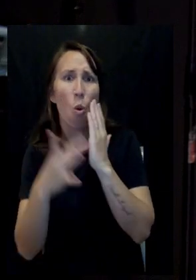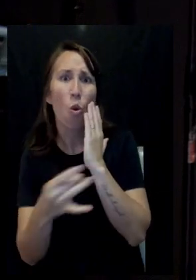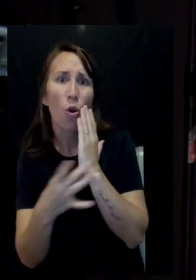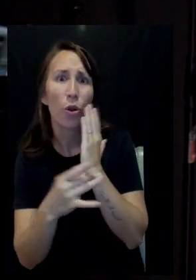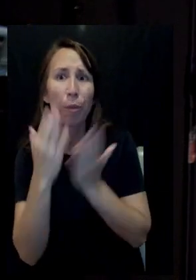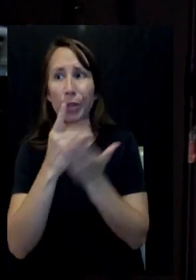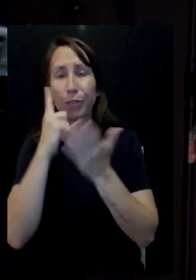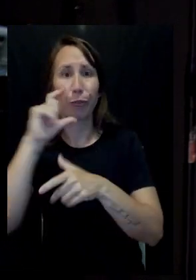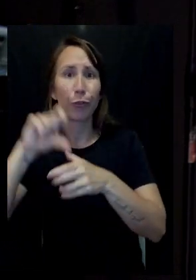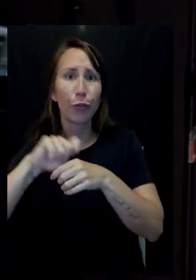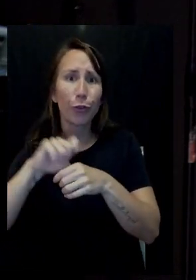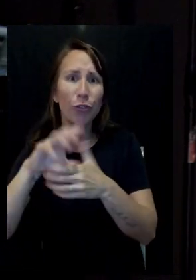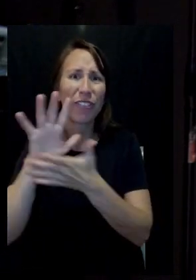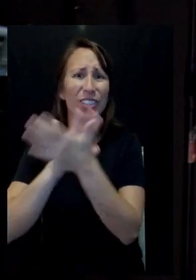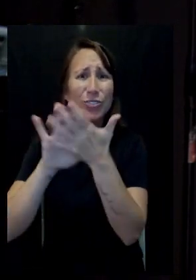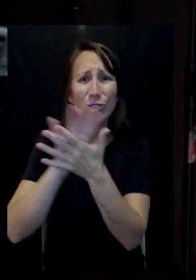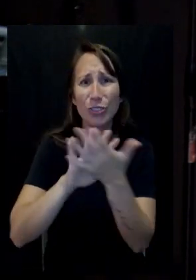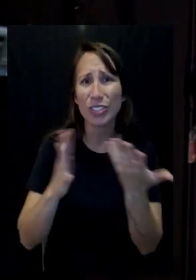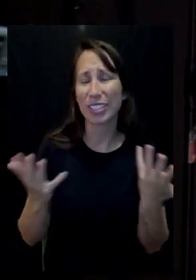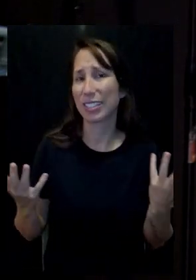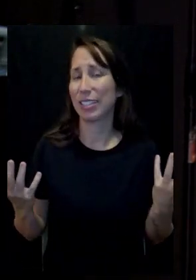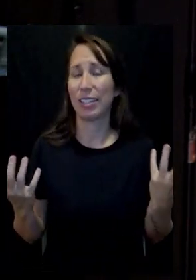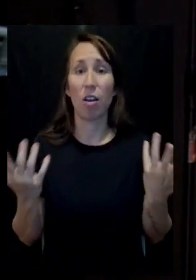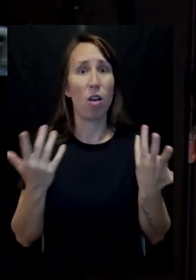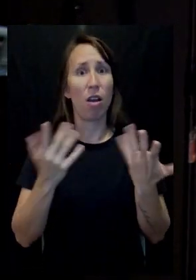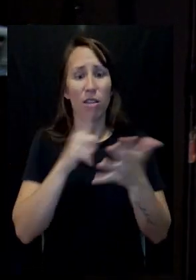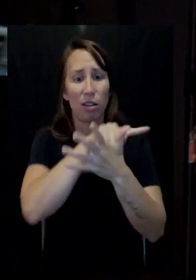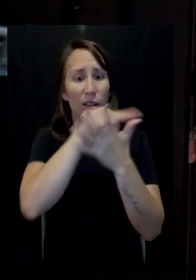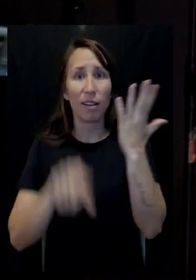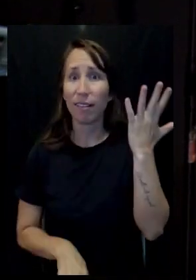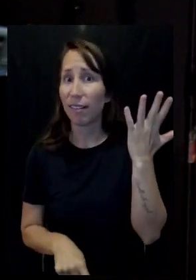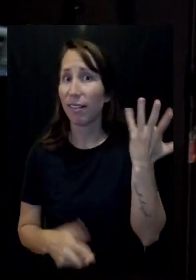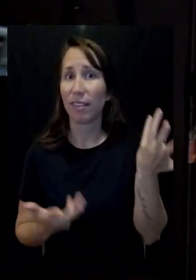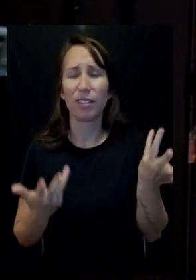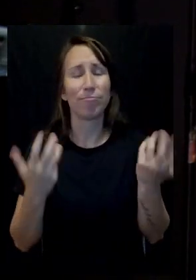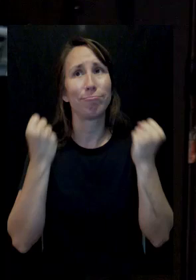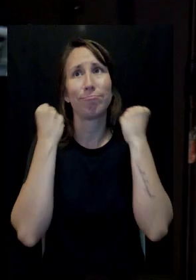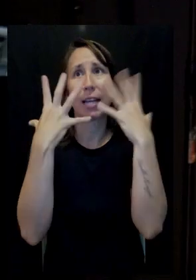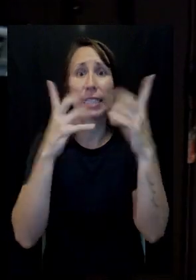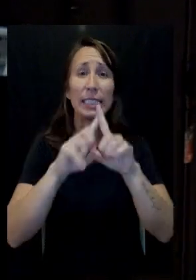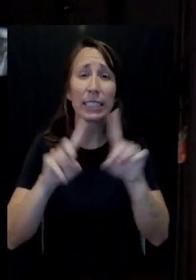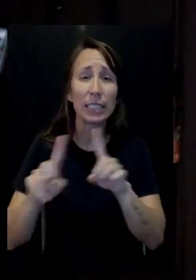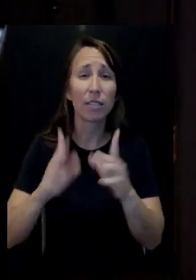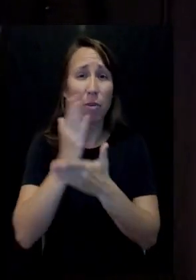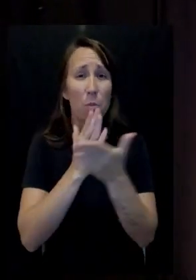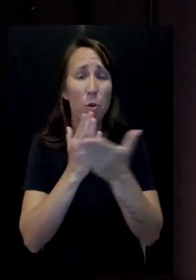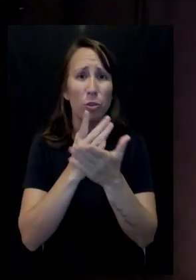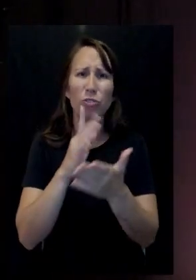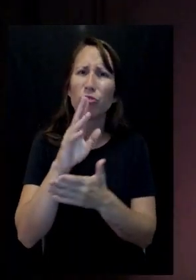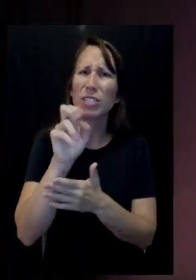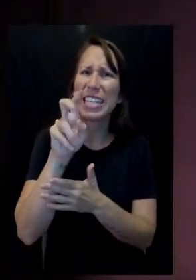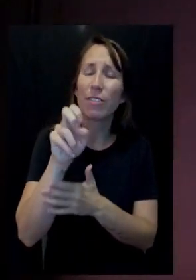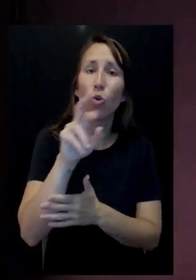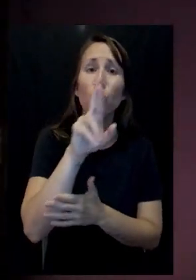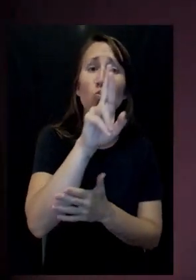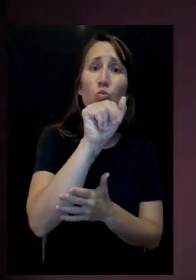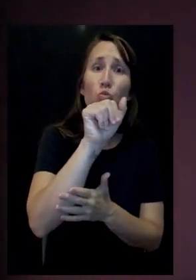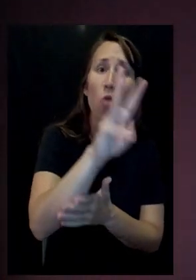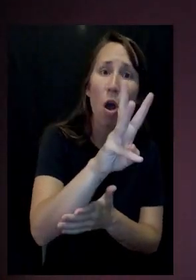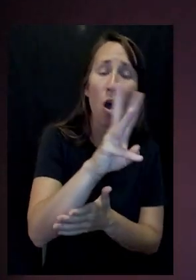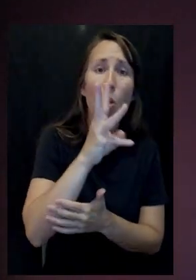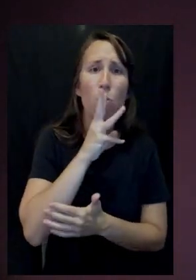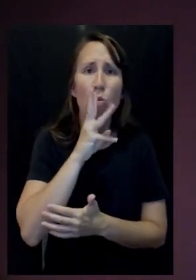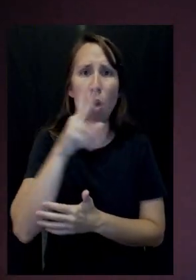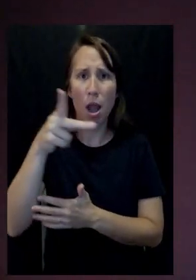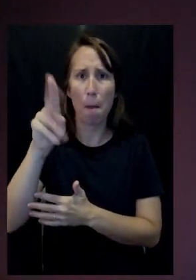oil. There's parts for fuel. There's filters. There's all kinds of things. There's so many different parts. There's even a raw water